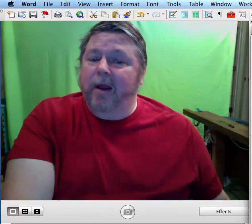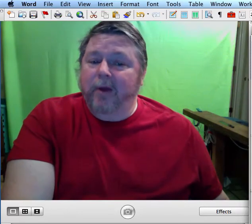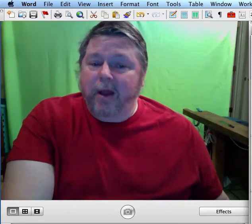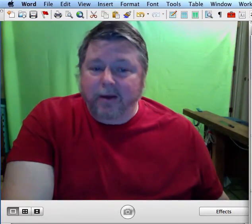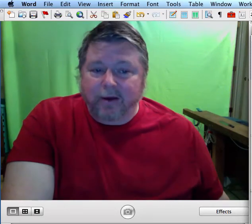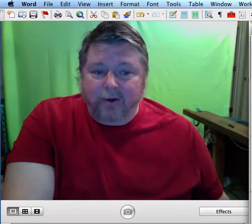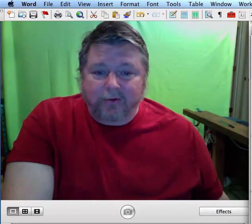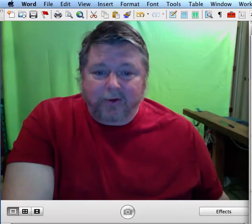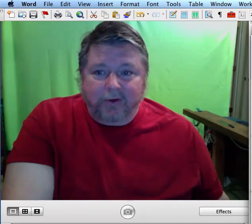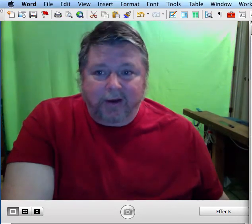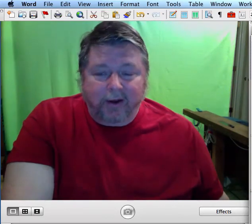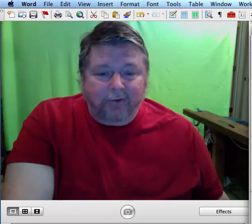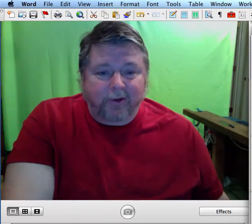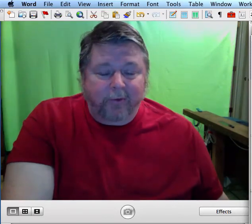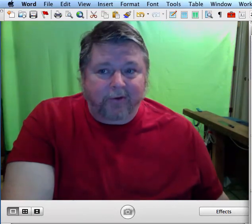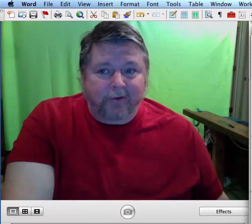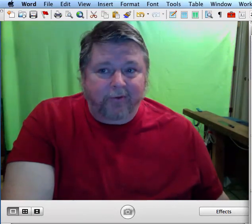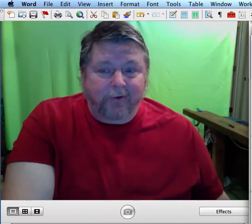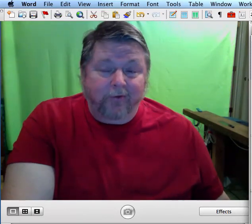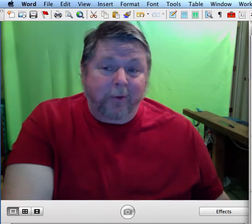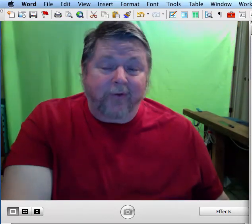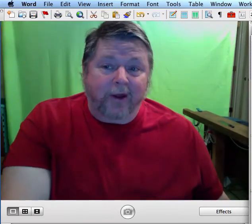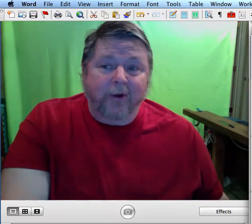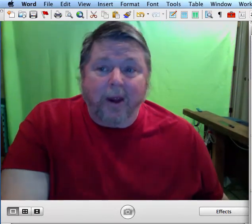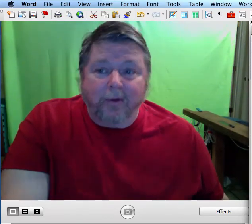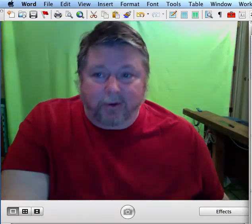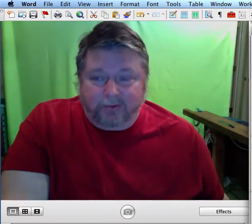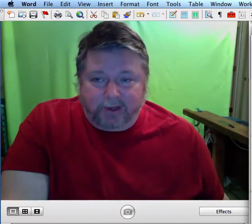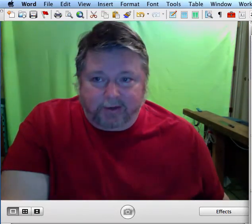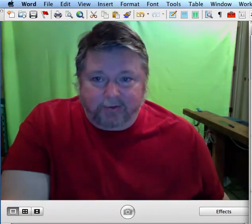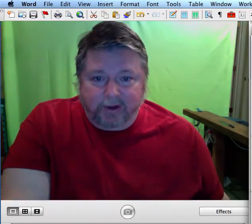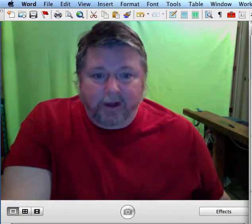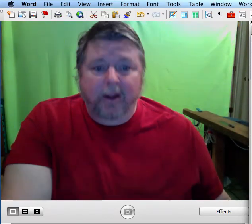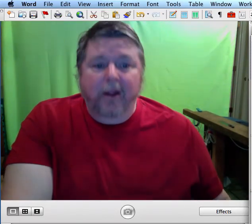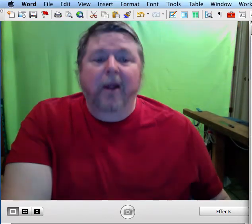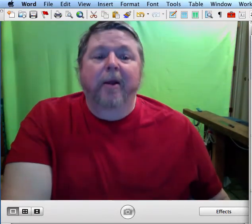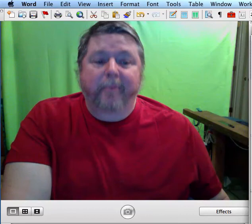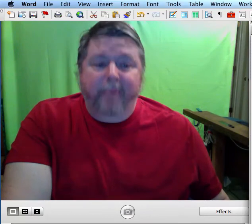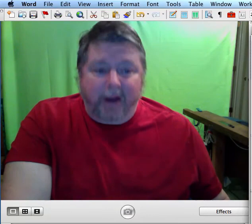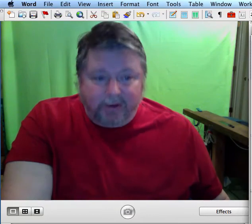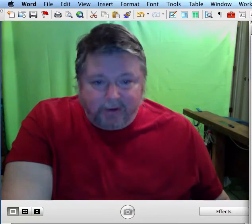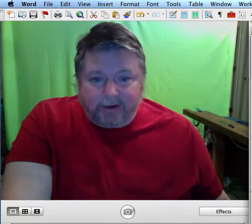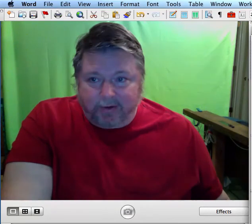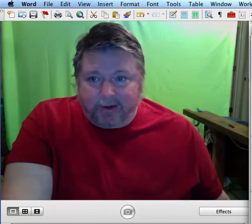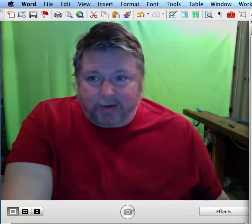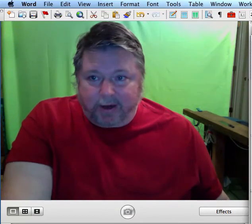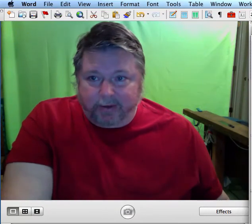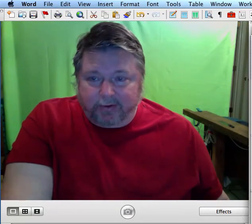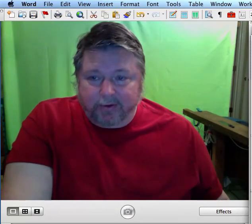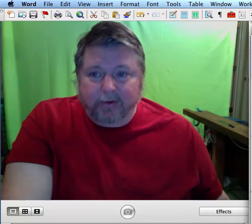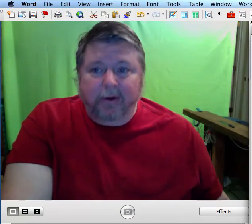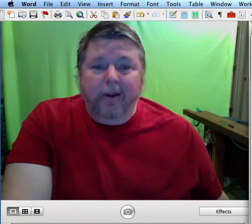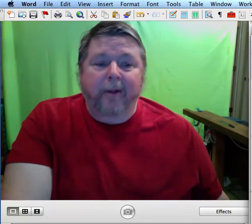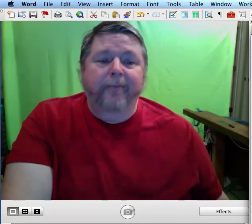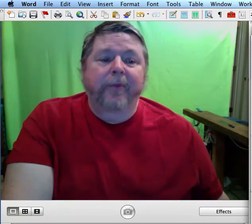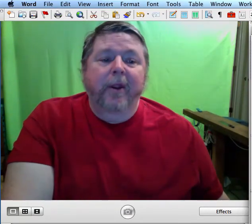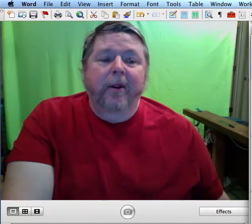I do not need to know such details that would be sufficient for me to figure out those things. But I do need to know these elements.